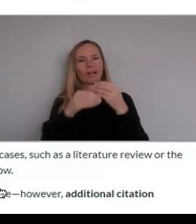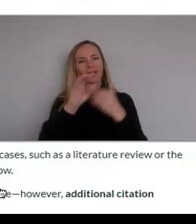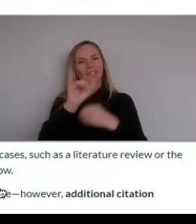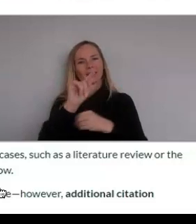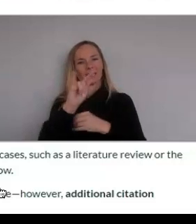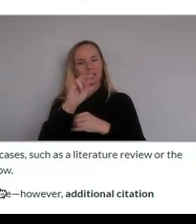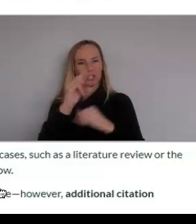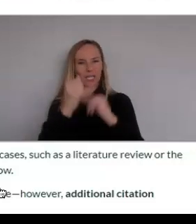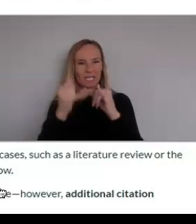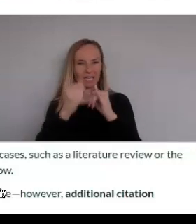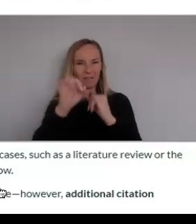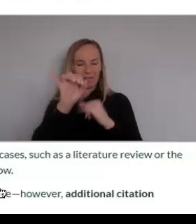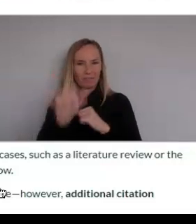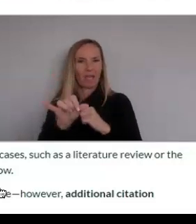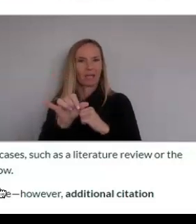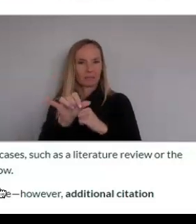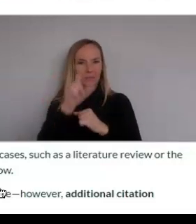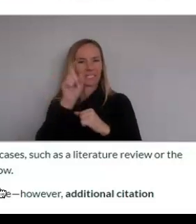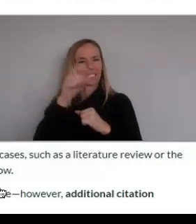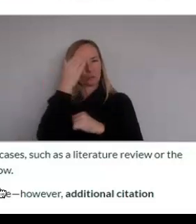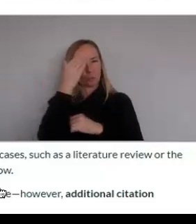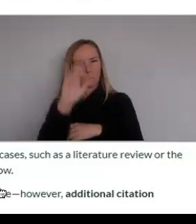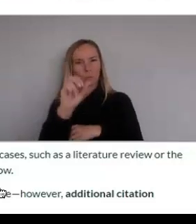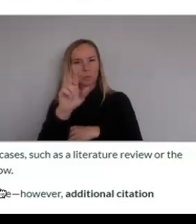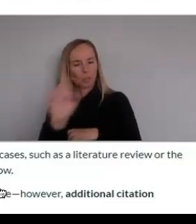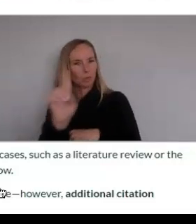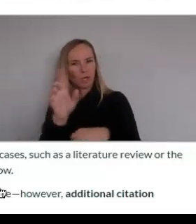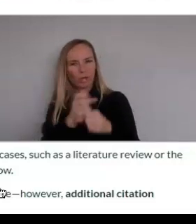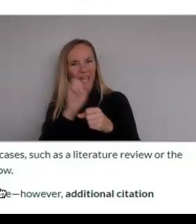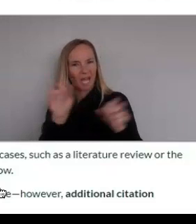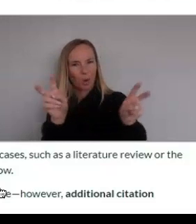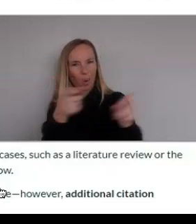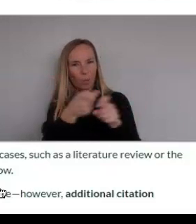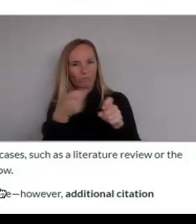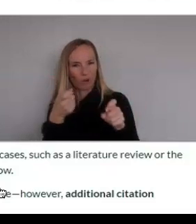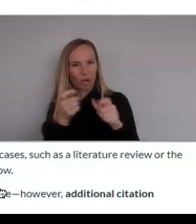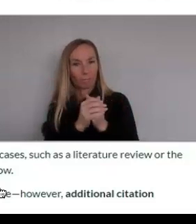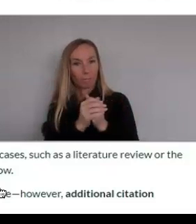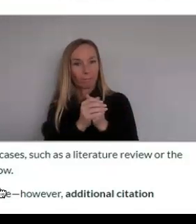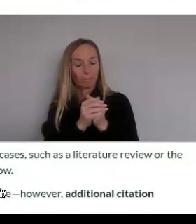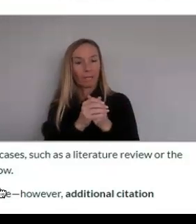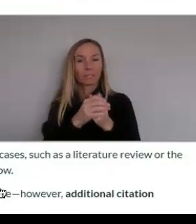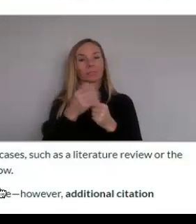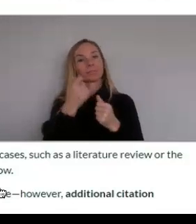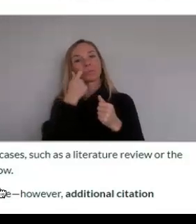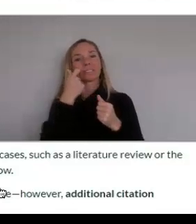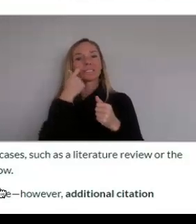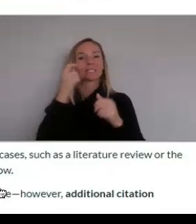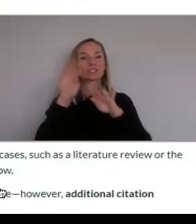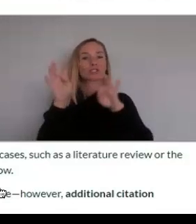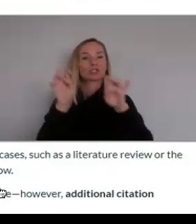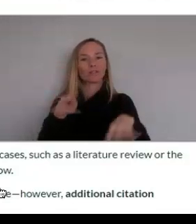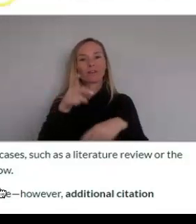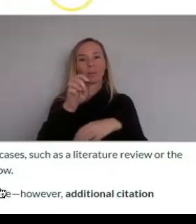end of that, because I need to know your source. Where did you get that quote from? Here's one. According to a recent survey from Pew